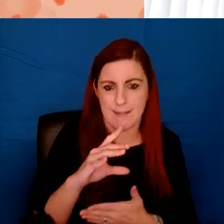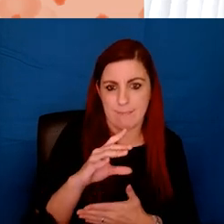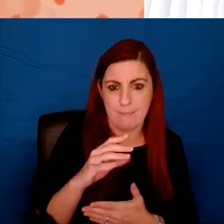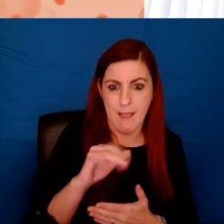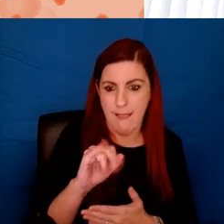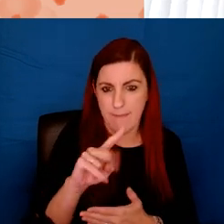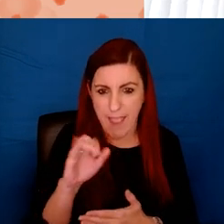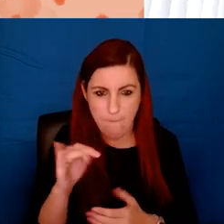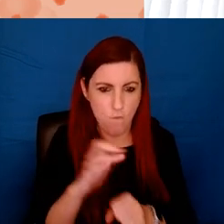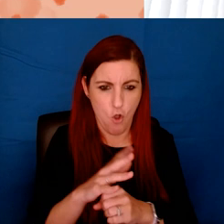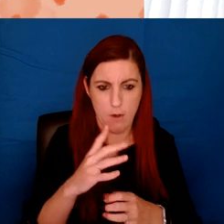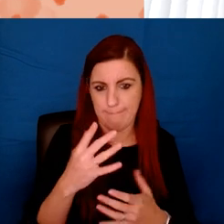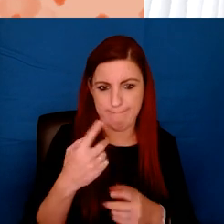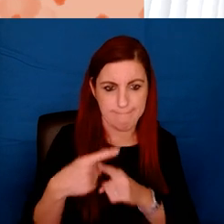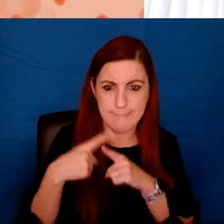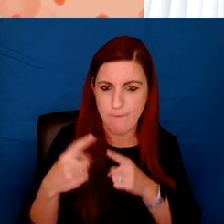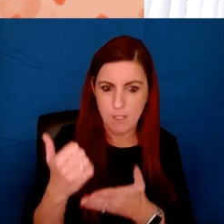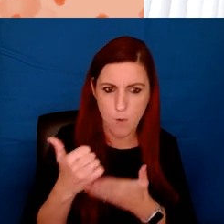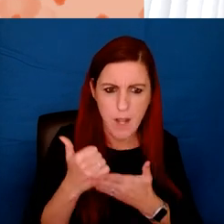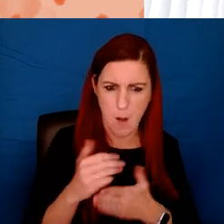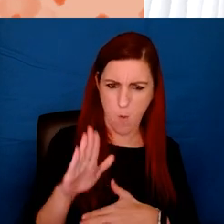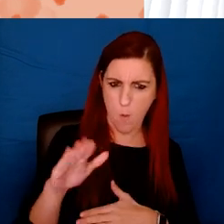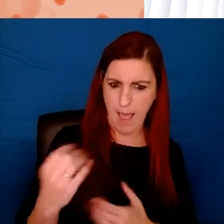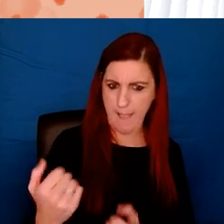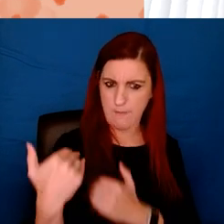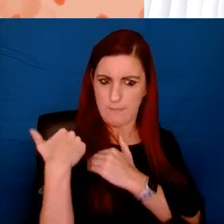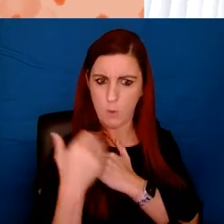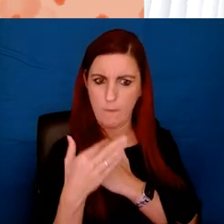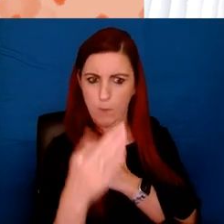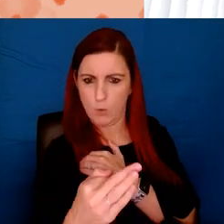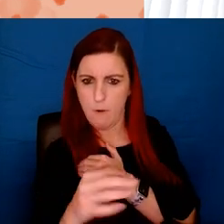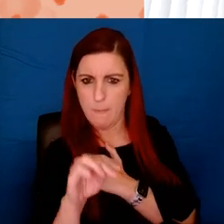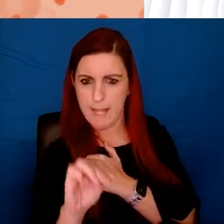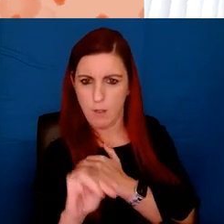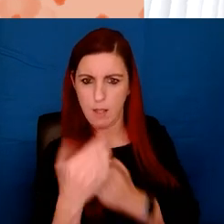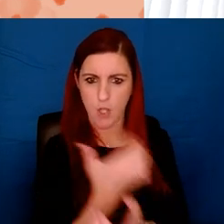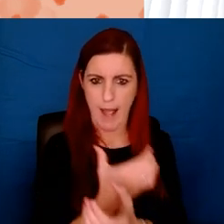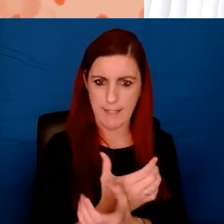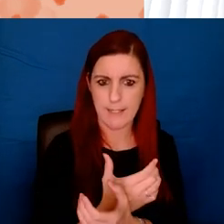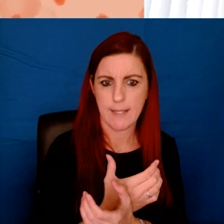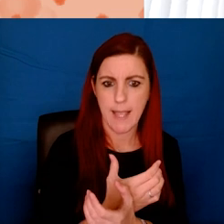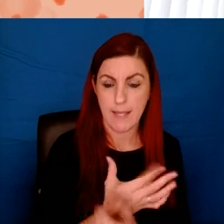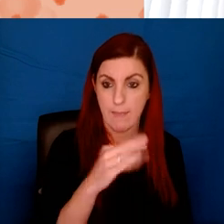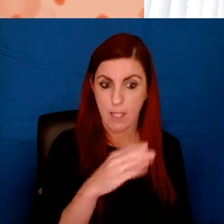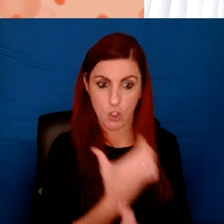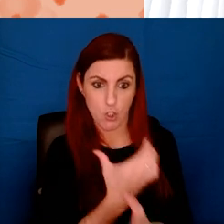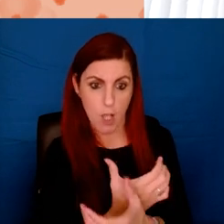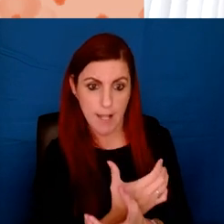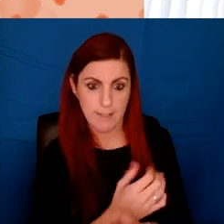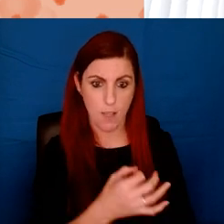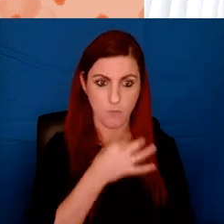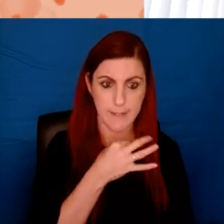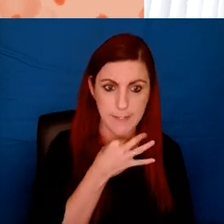reproduction, that service providers might think, well, I've got an obligation to a future potential child, and if that child